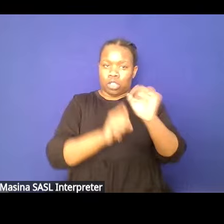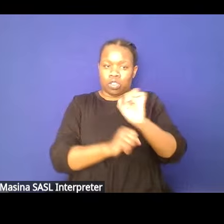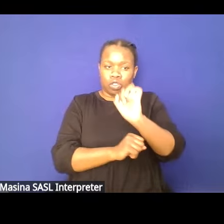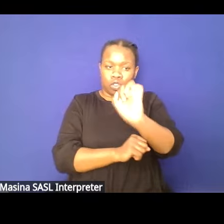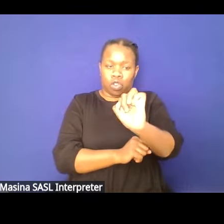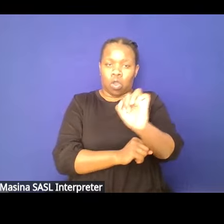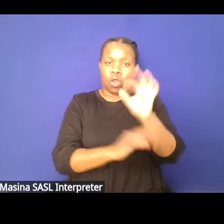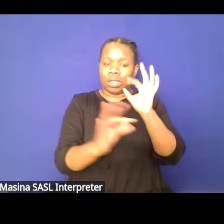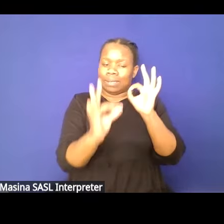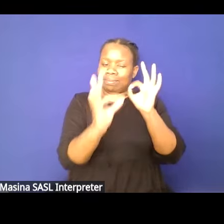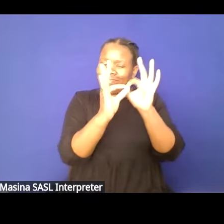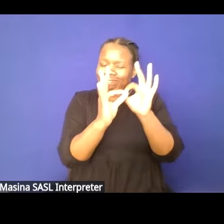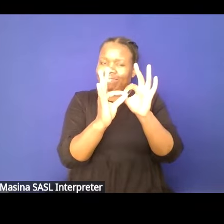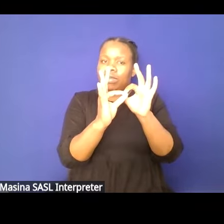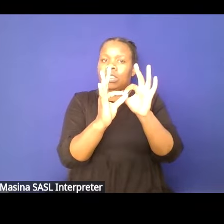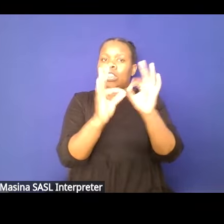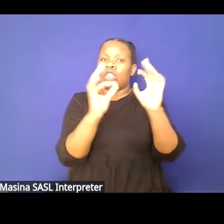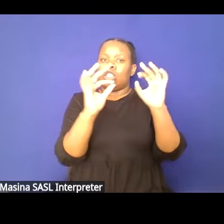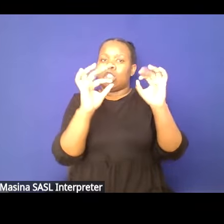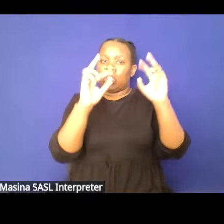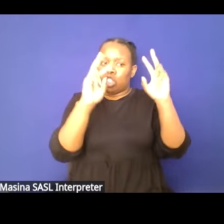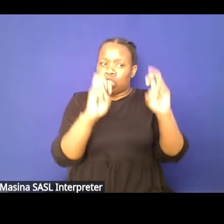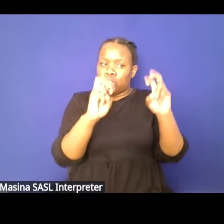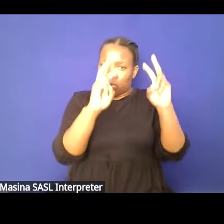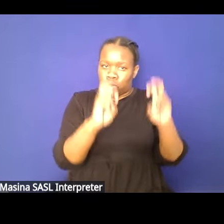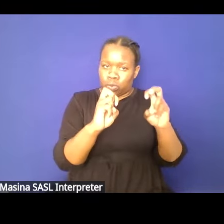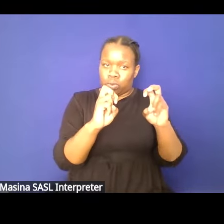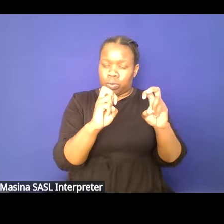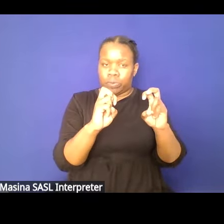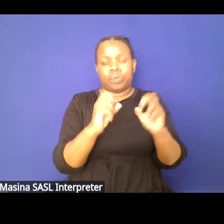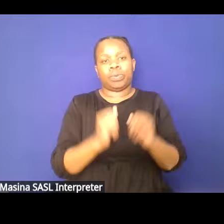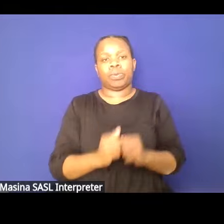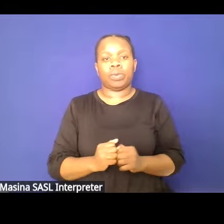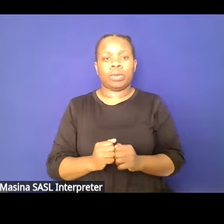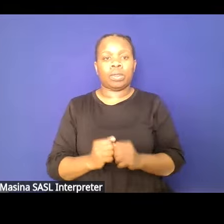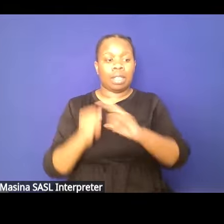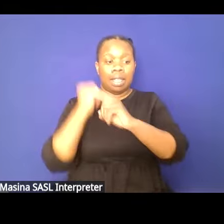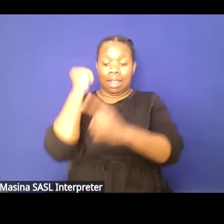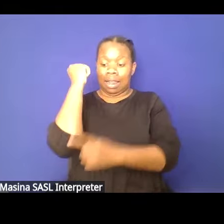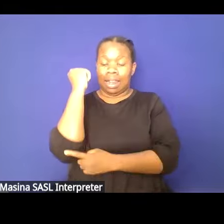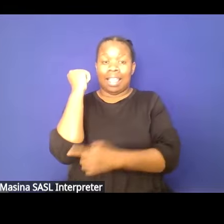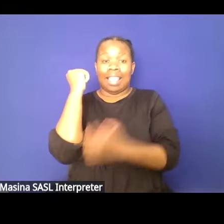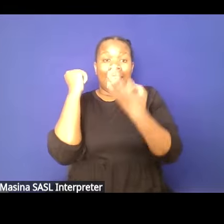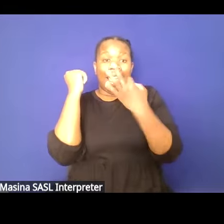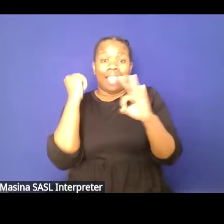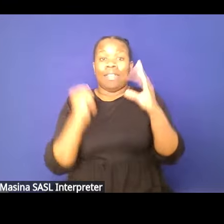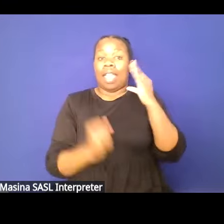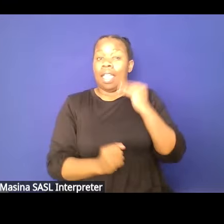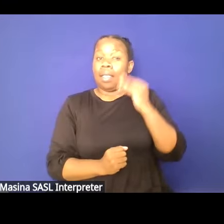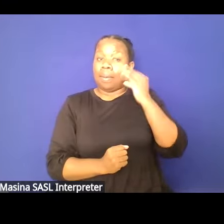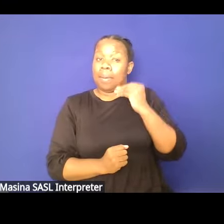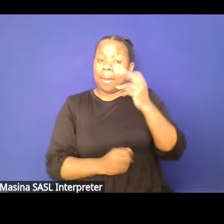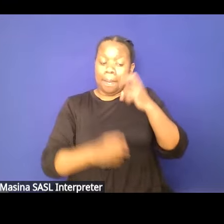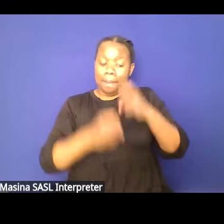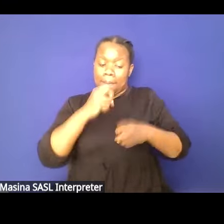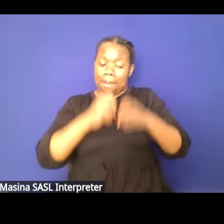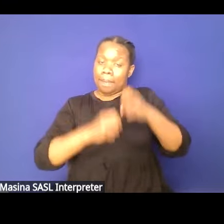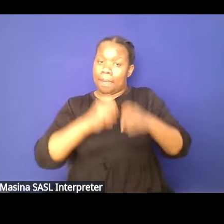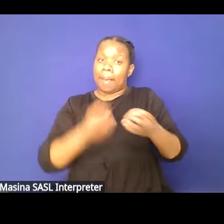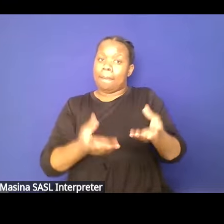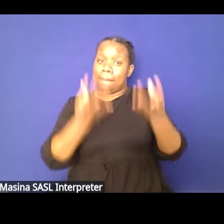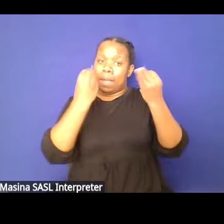specific subject matter experts. Right. Lastly, should you experience any problems with regards to the